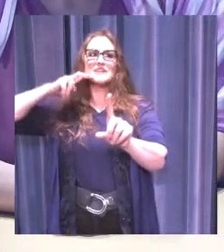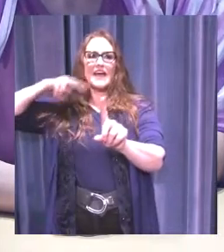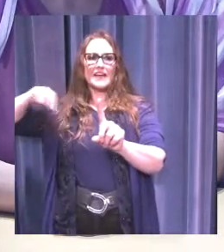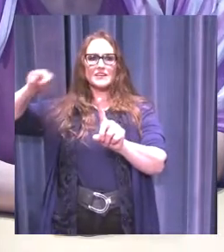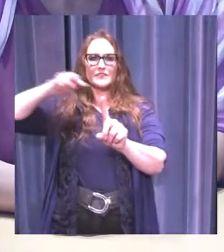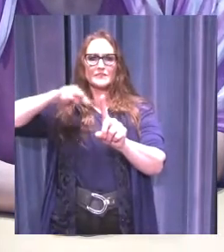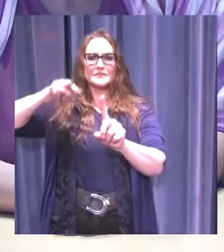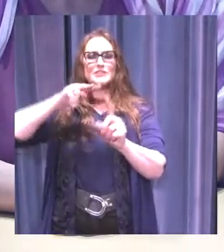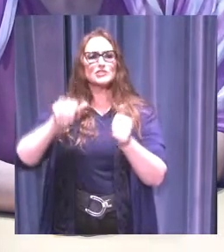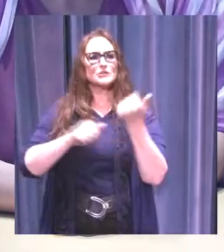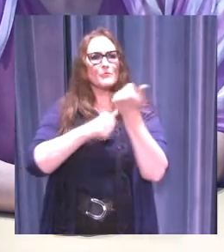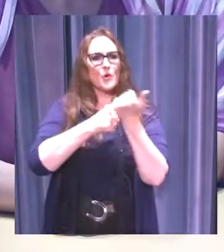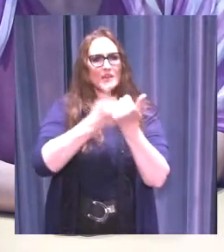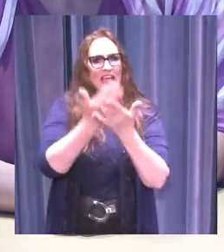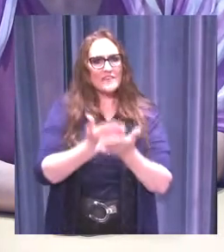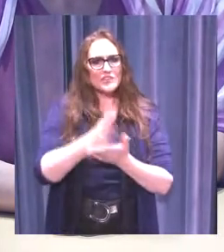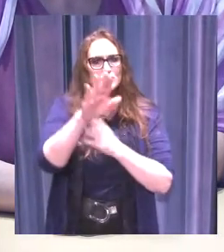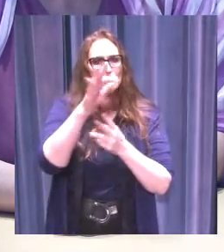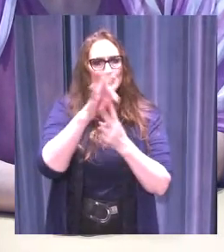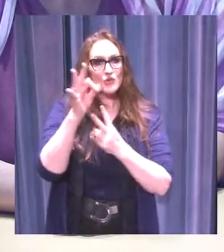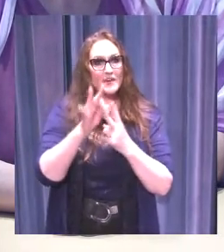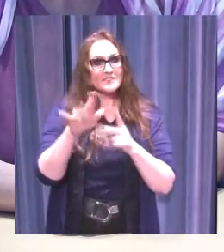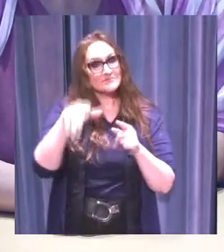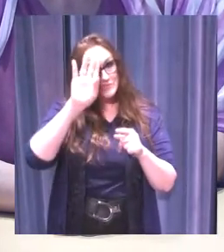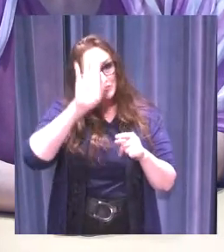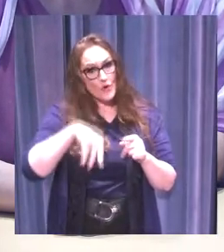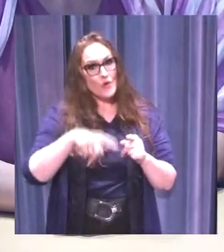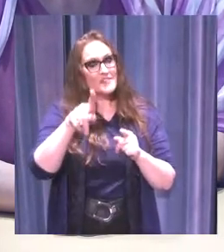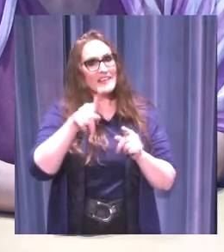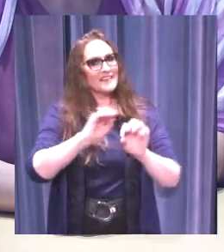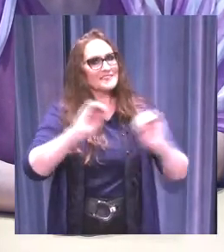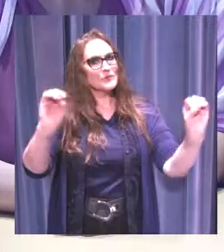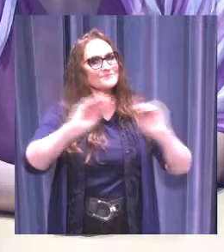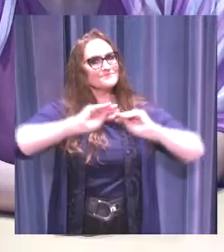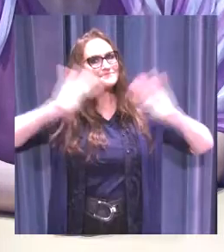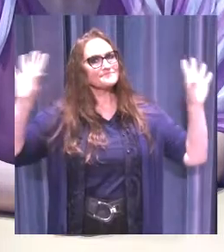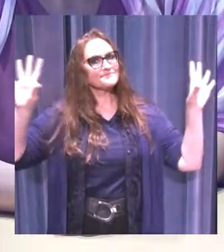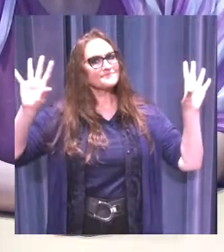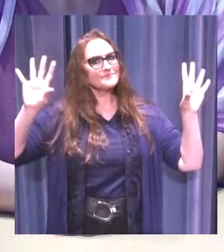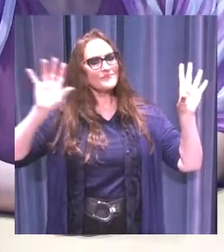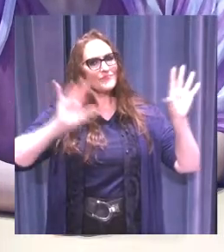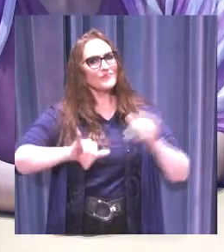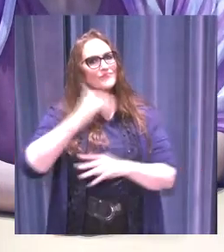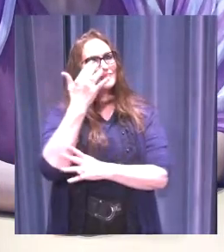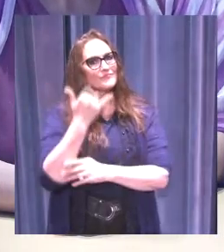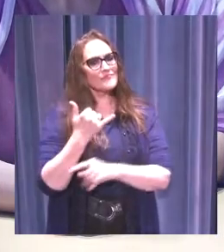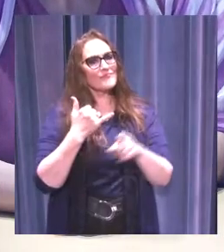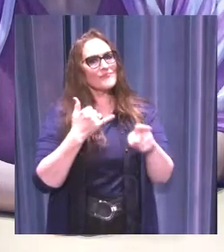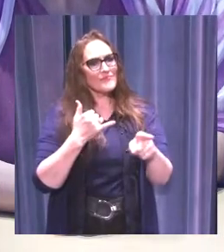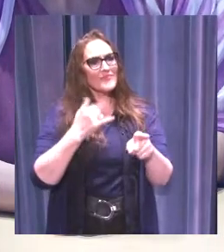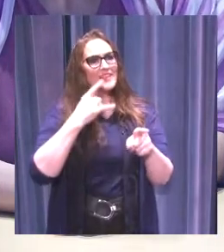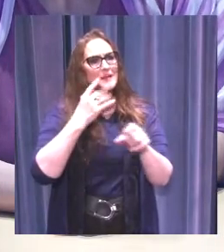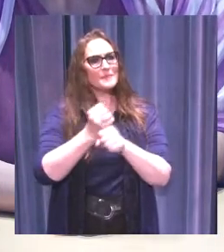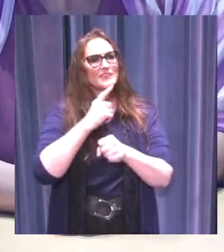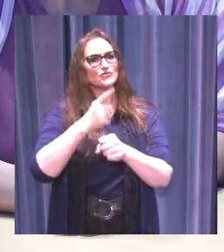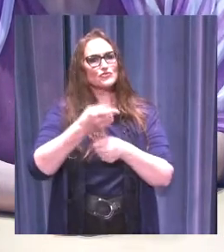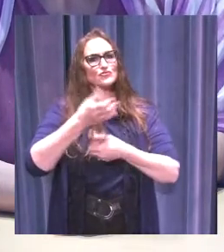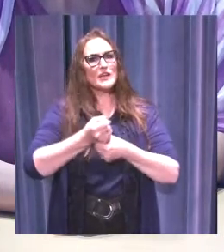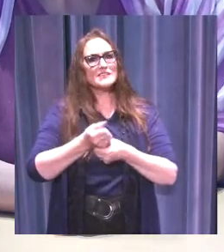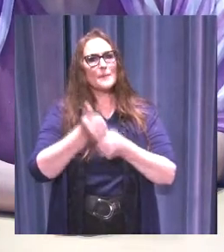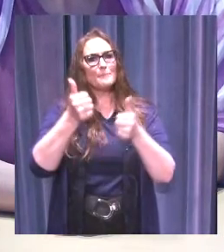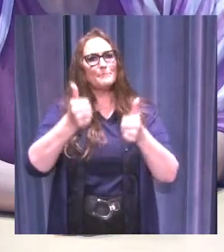your choice? As you know, this kind of lack of transparency is what erodes the trust